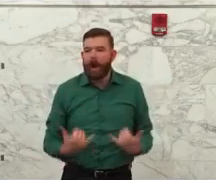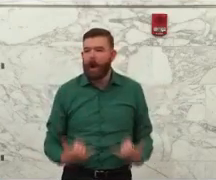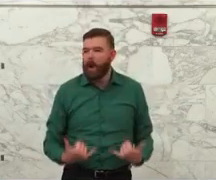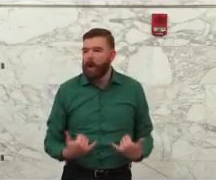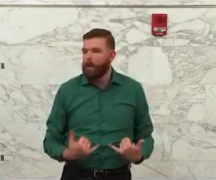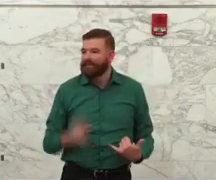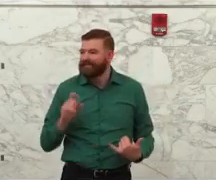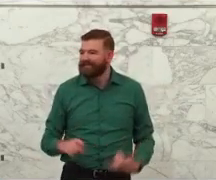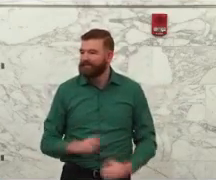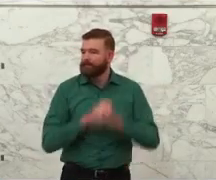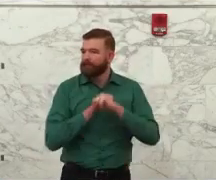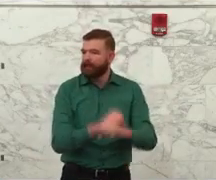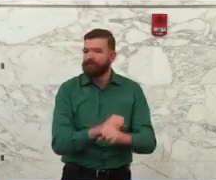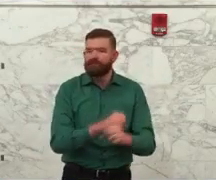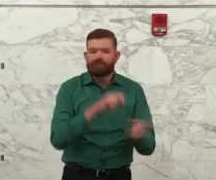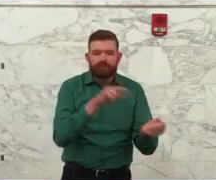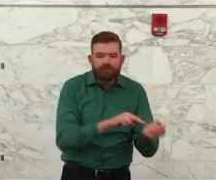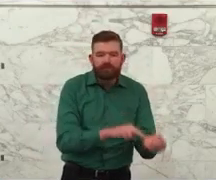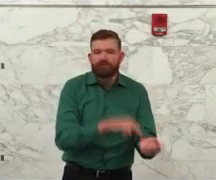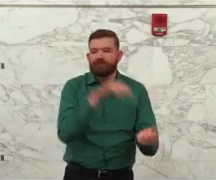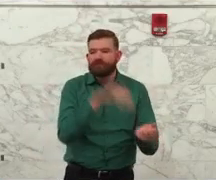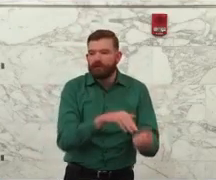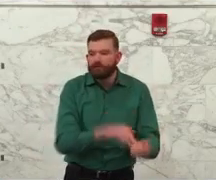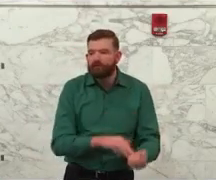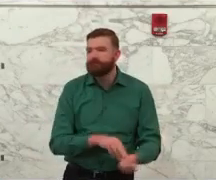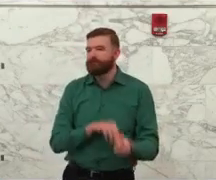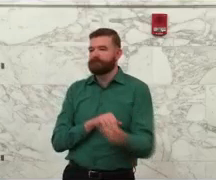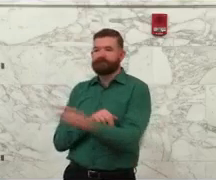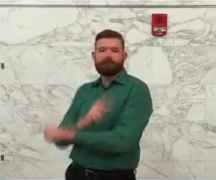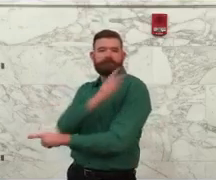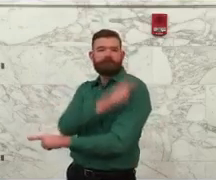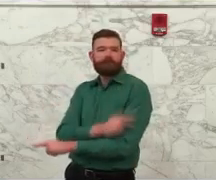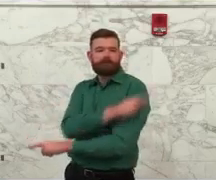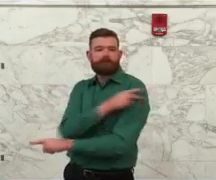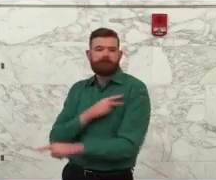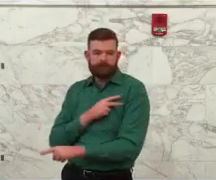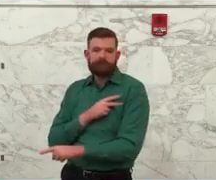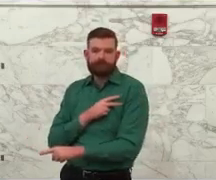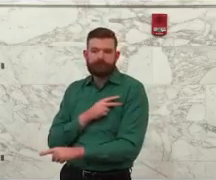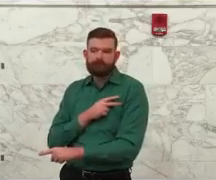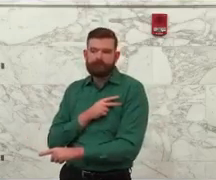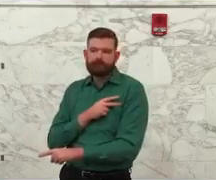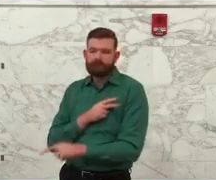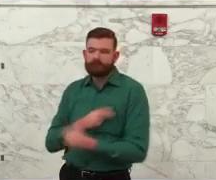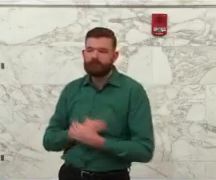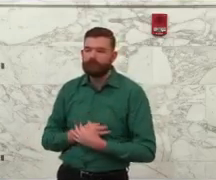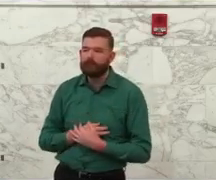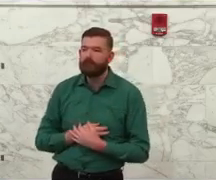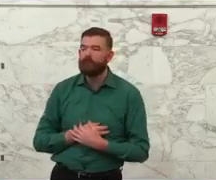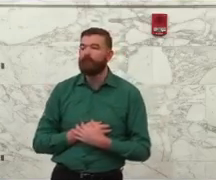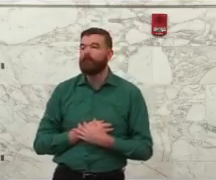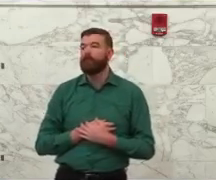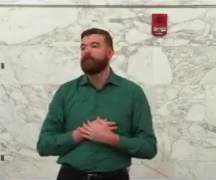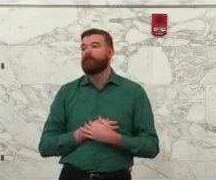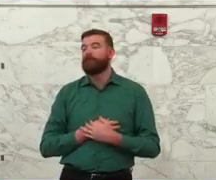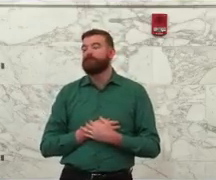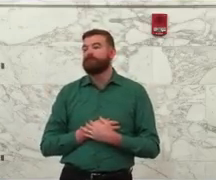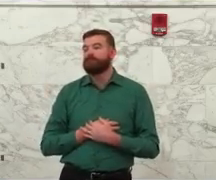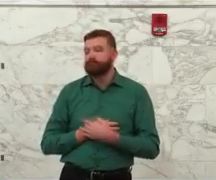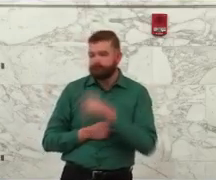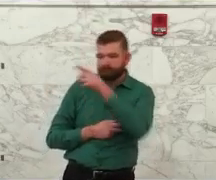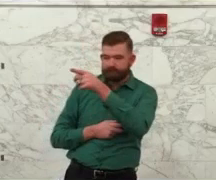treat the patients as best we can. Sir, we're going to go right to left here. My right to left, I should say. Good